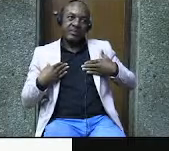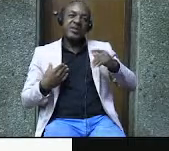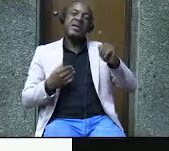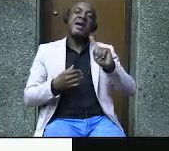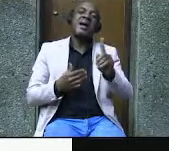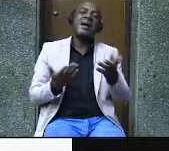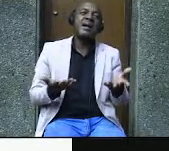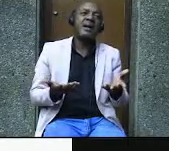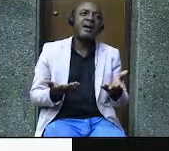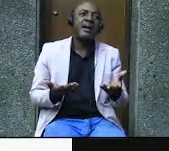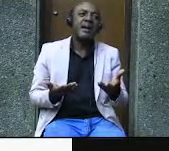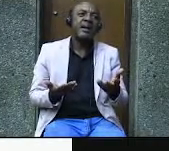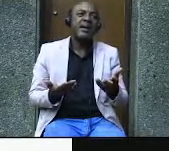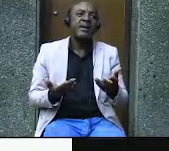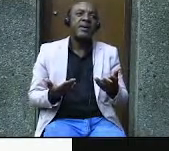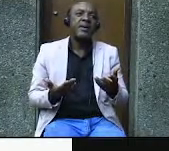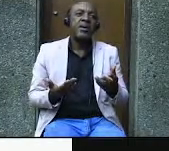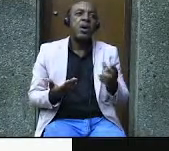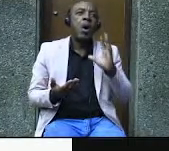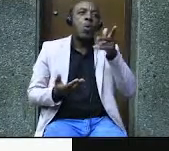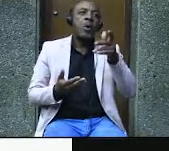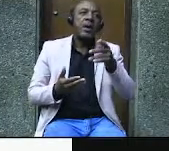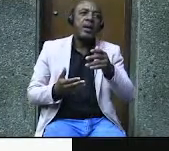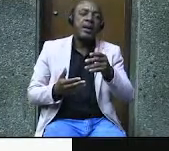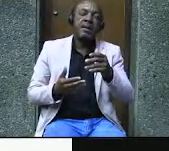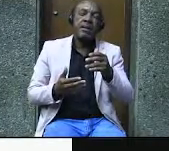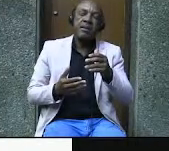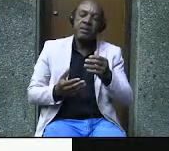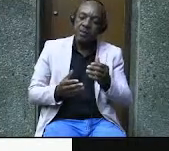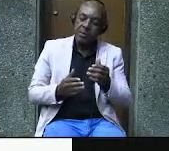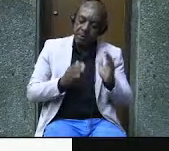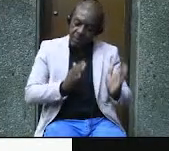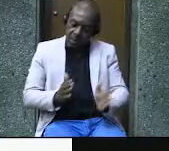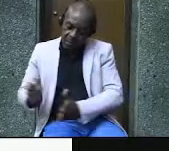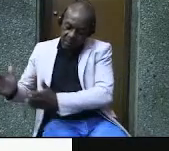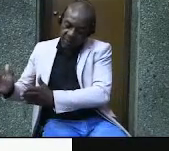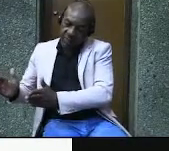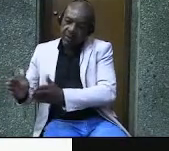ya ifitela to government.